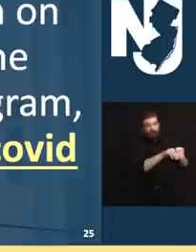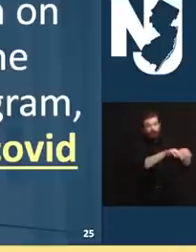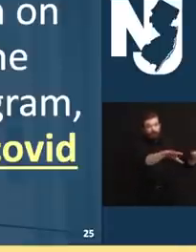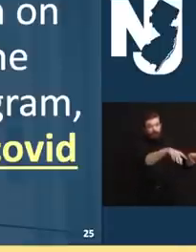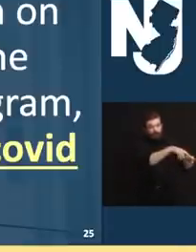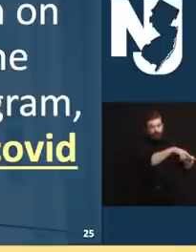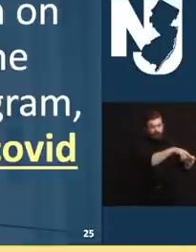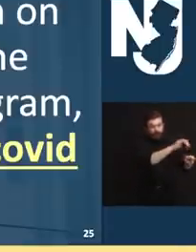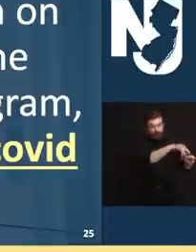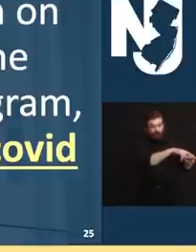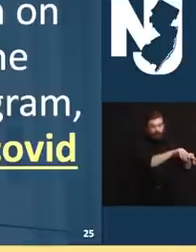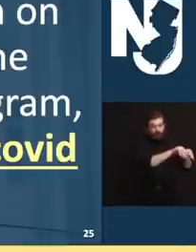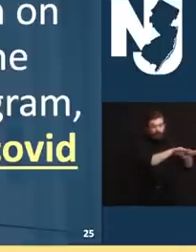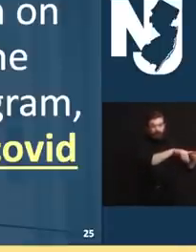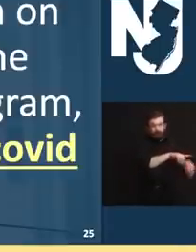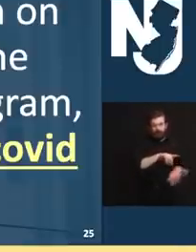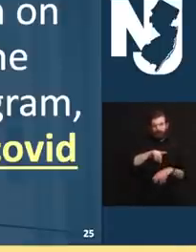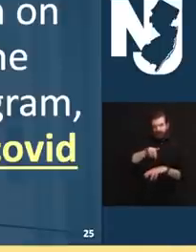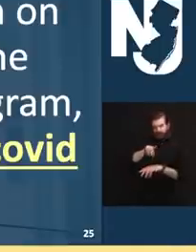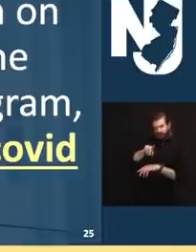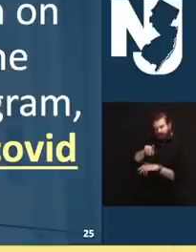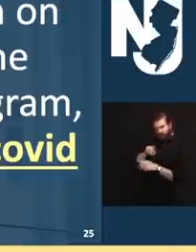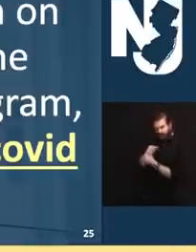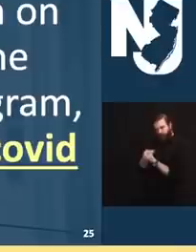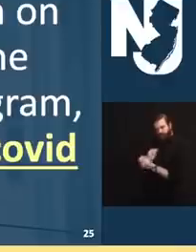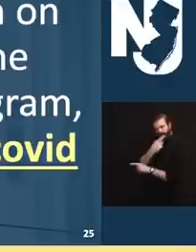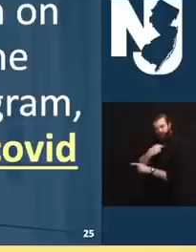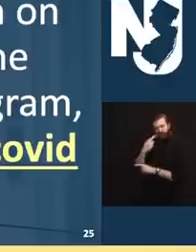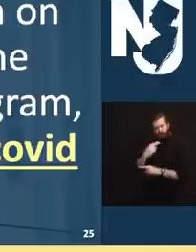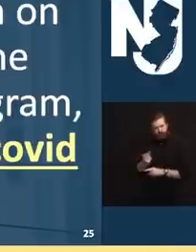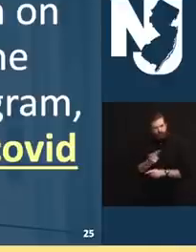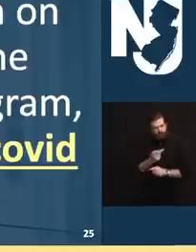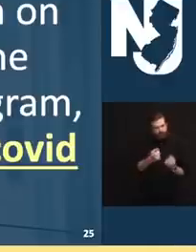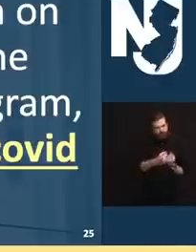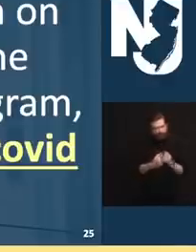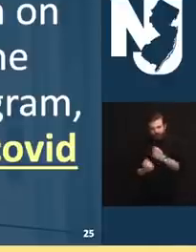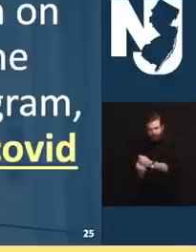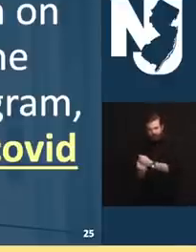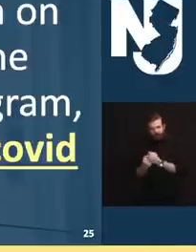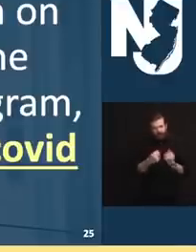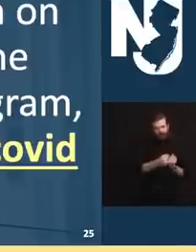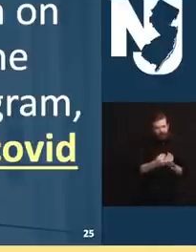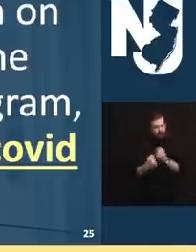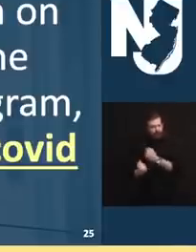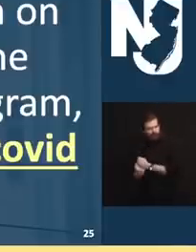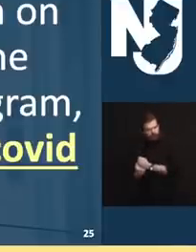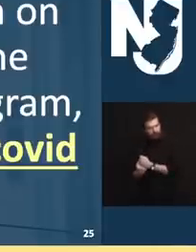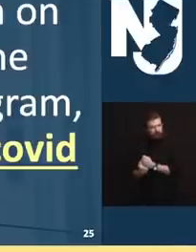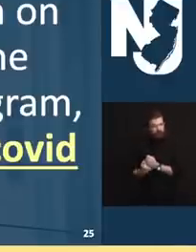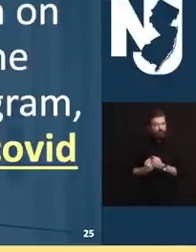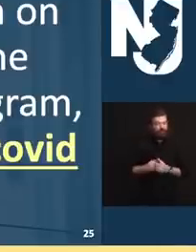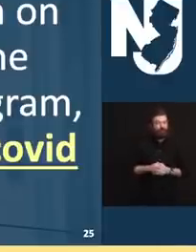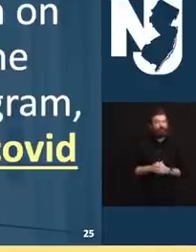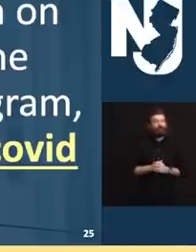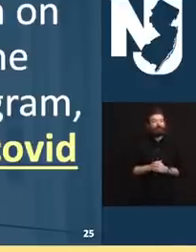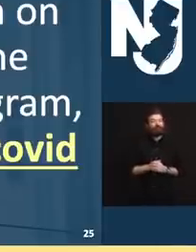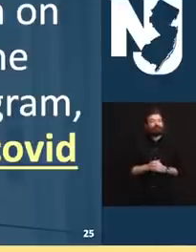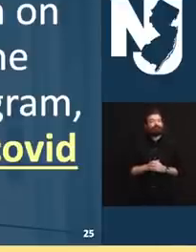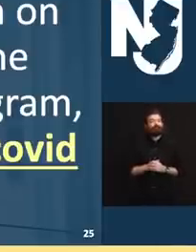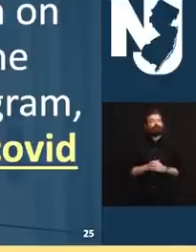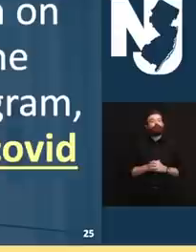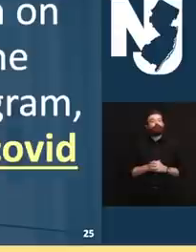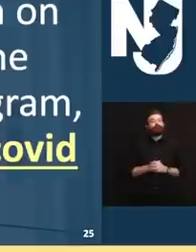futures. And Sustain and Serve NJ will help to get people back to work in restaurant kitchens doing what they